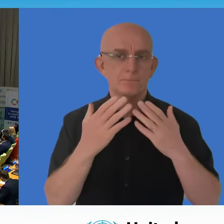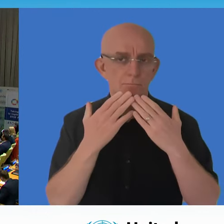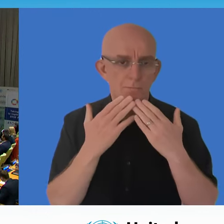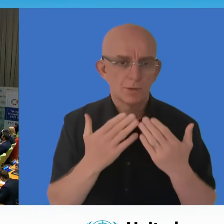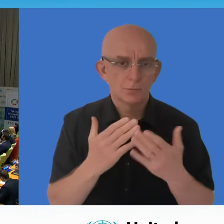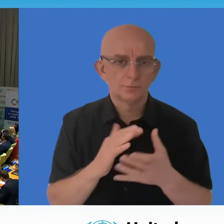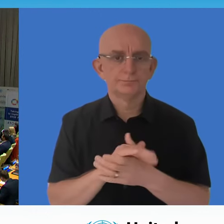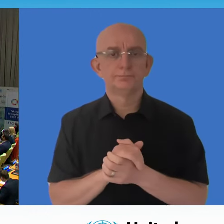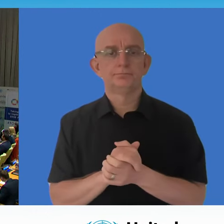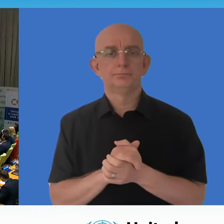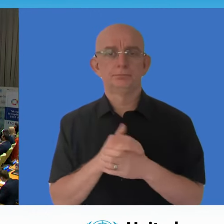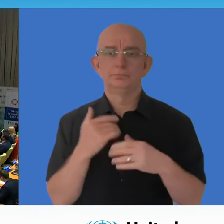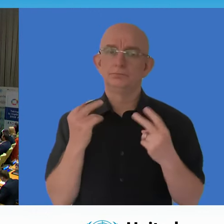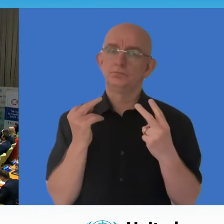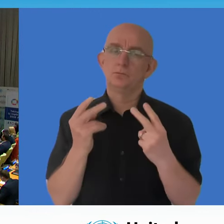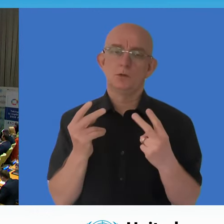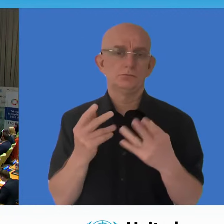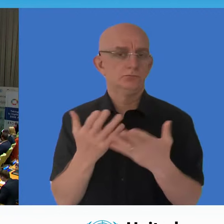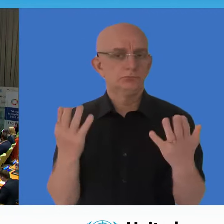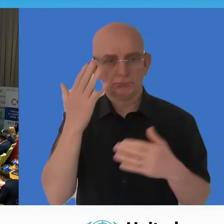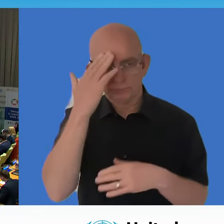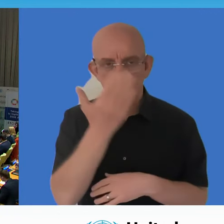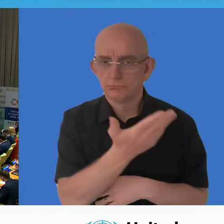transforming our socioeconomic reality.